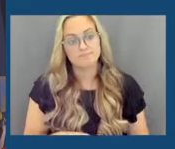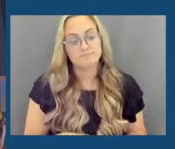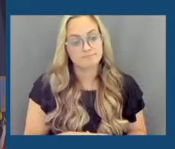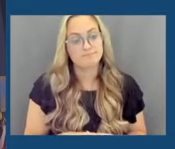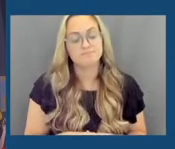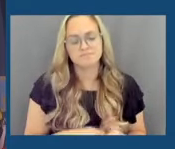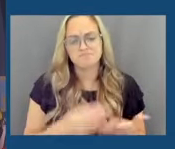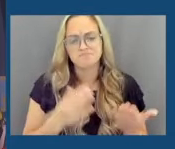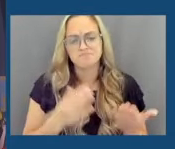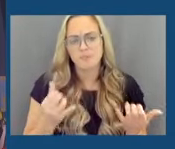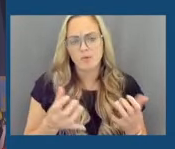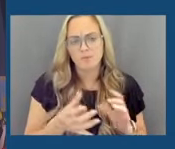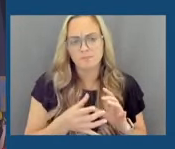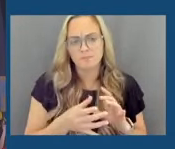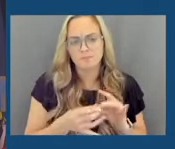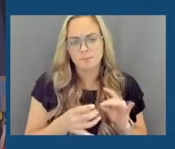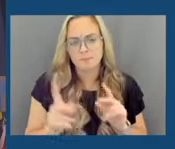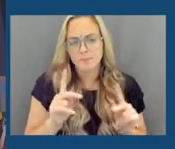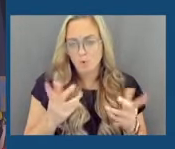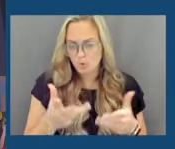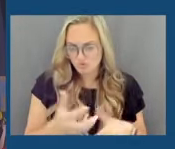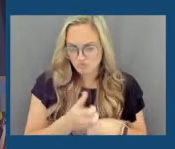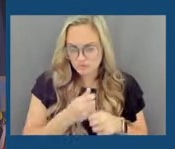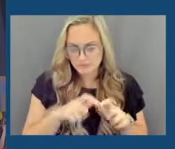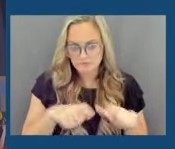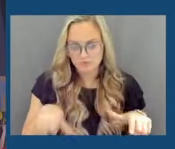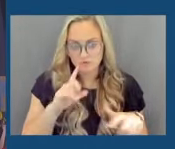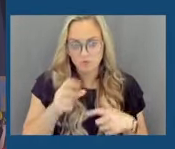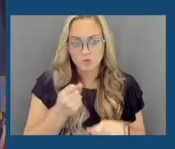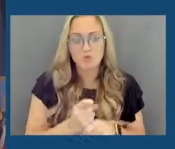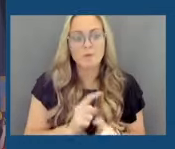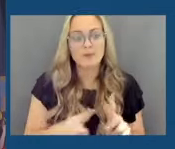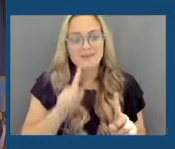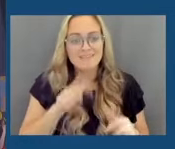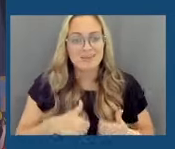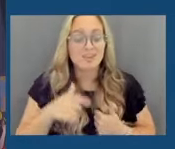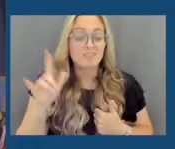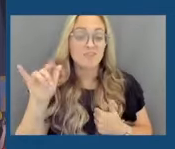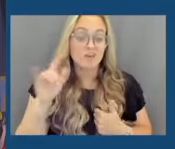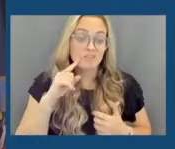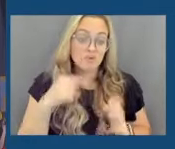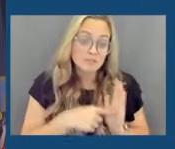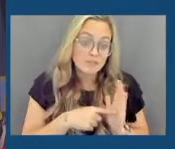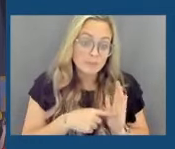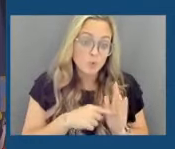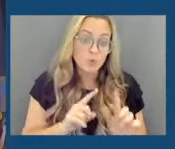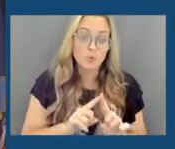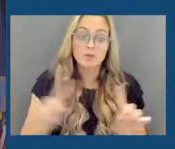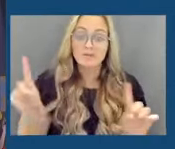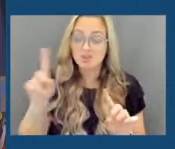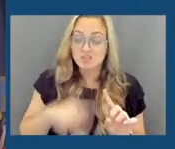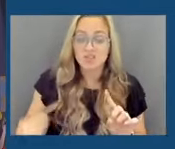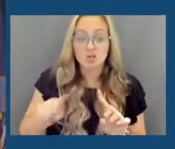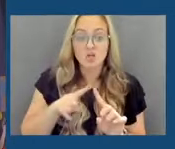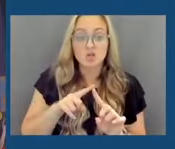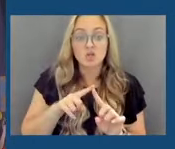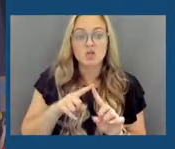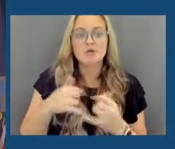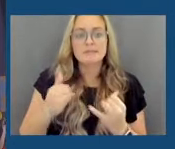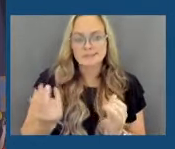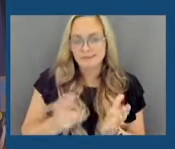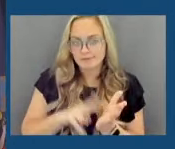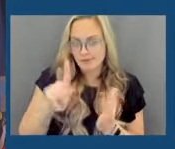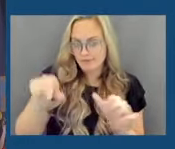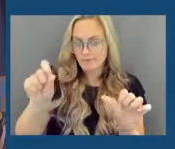Now, as I said, many people have already received their checks for this year, but if you live on Long Island, for example, which is on a different cycle, you can still sign up for